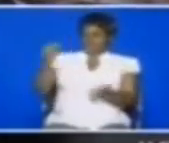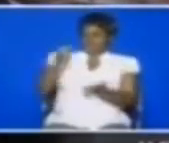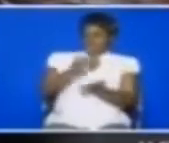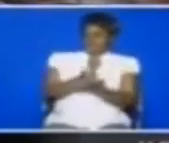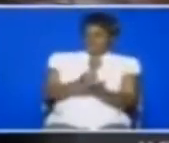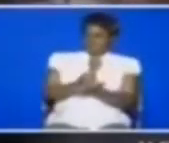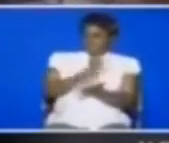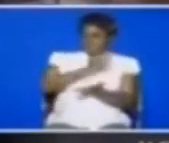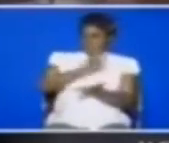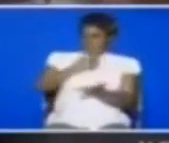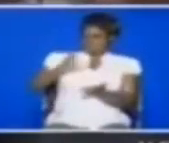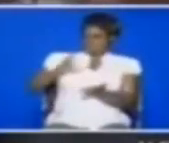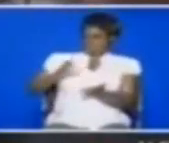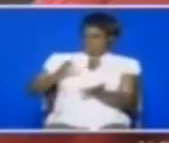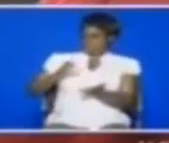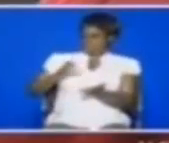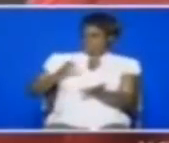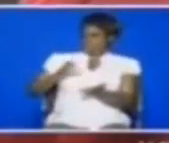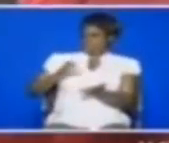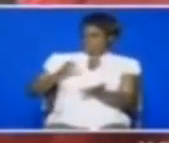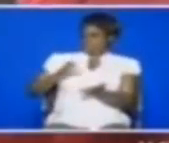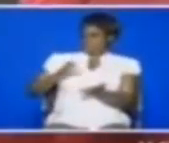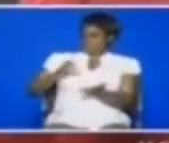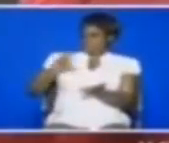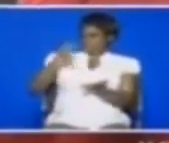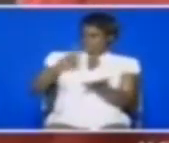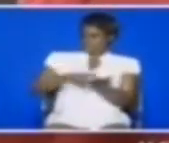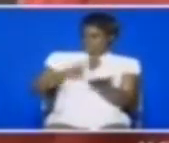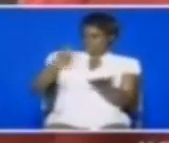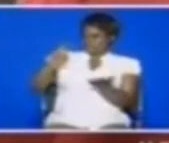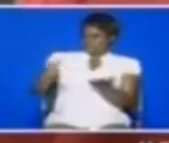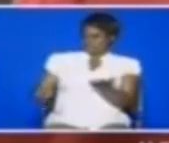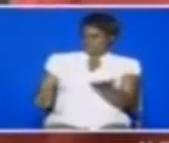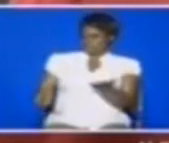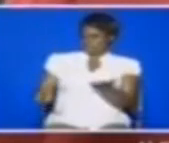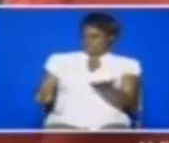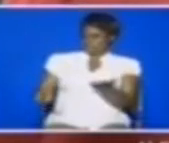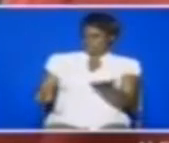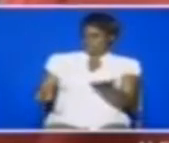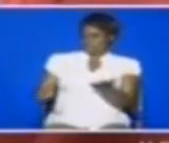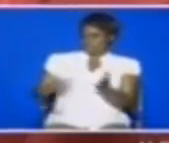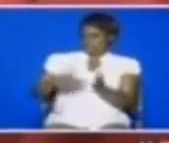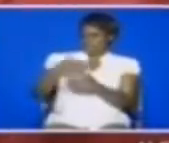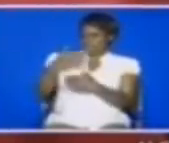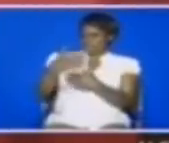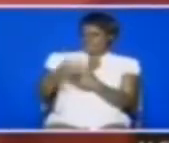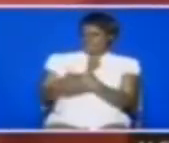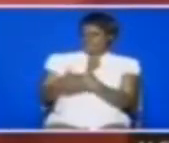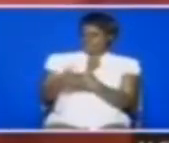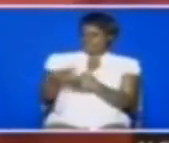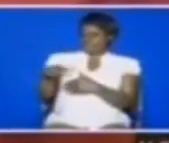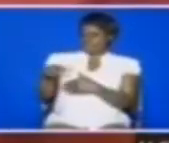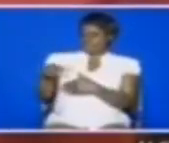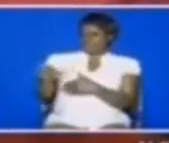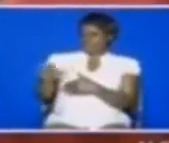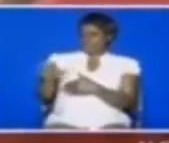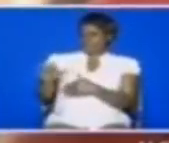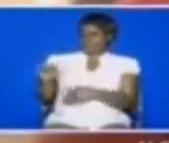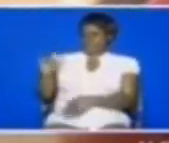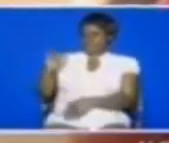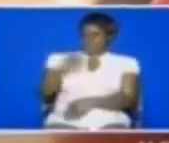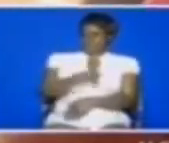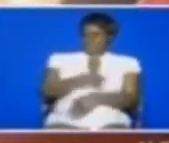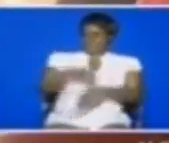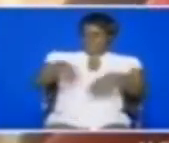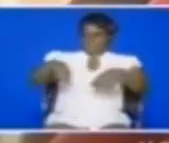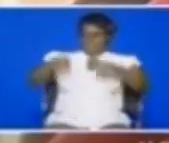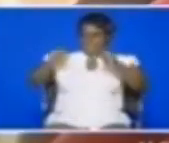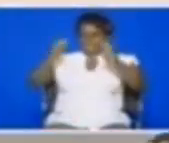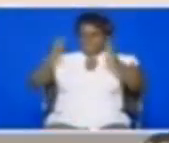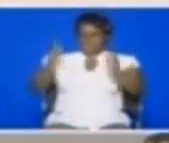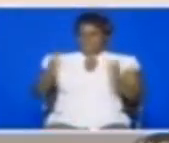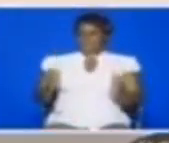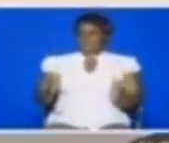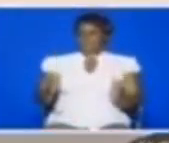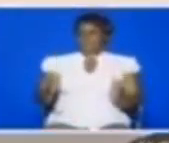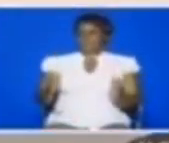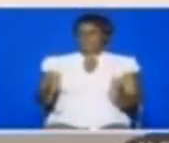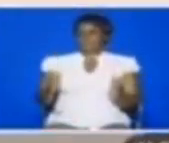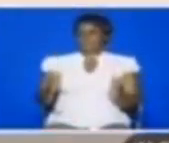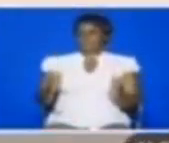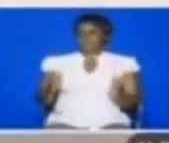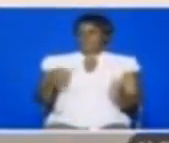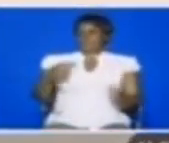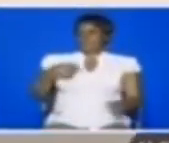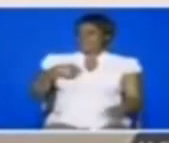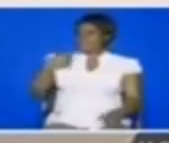him in the commission resigned as a matter of principle after Kiplagat retained the chairman's position.